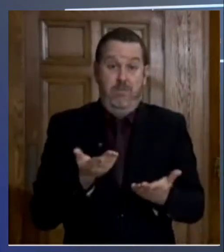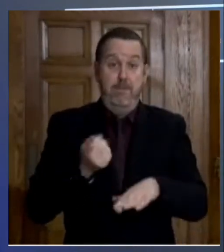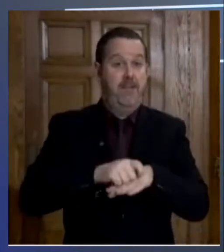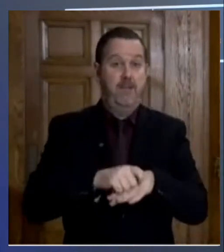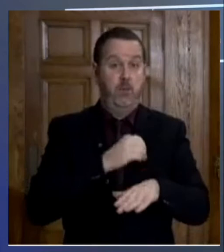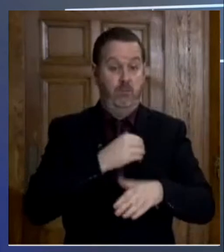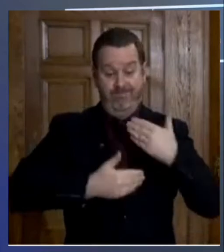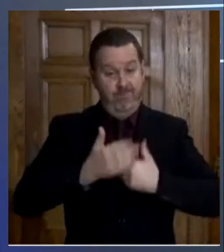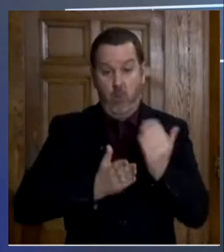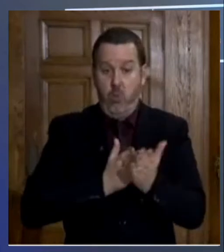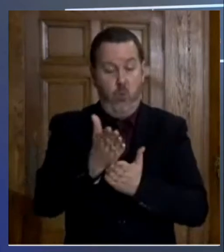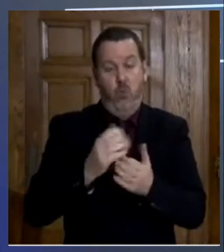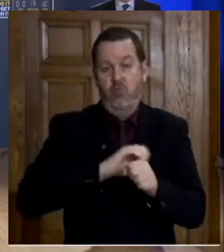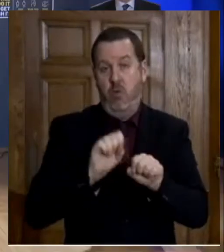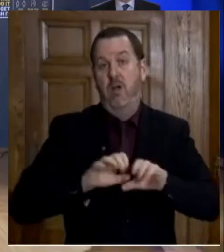this pandemic.